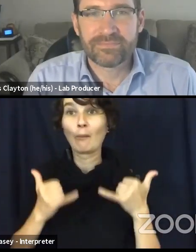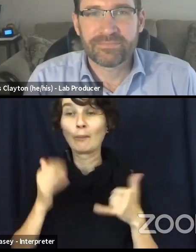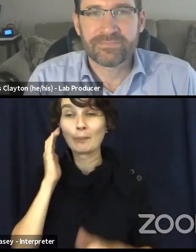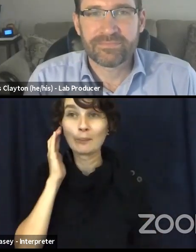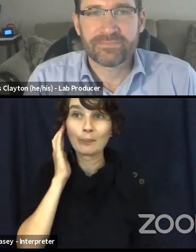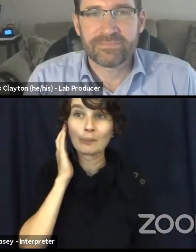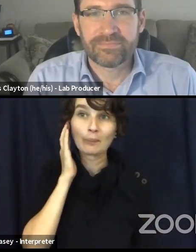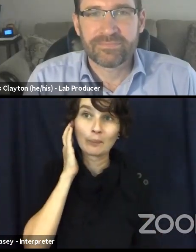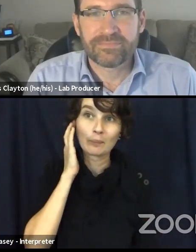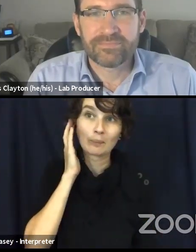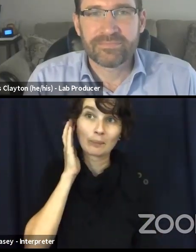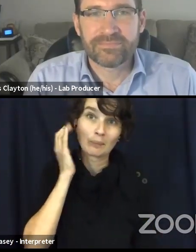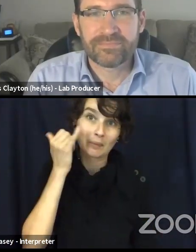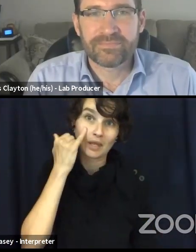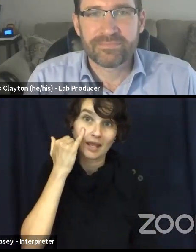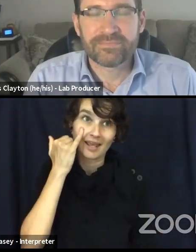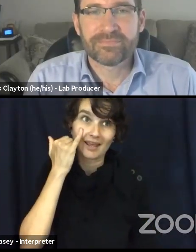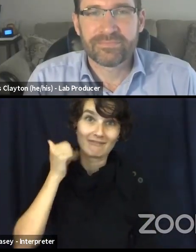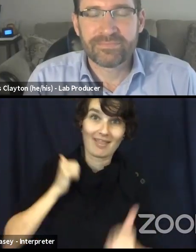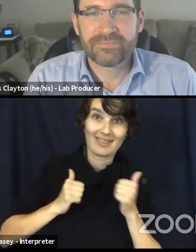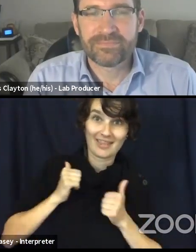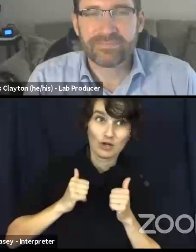if theater is our lives.